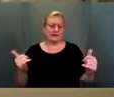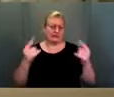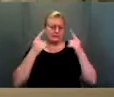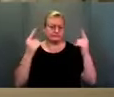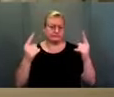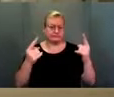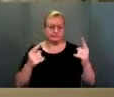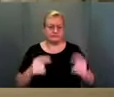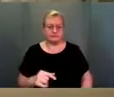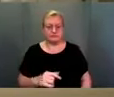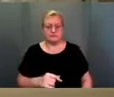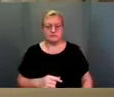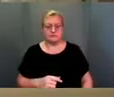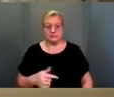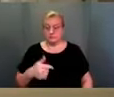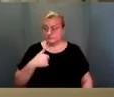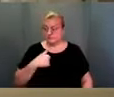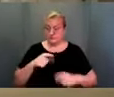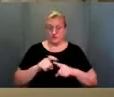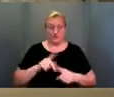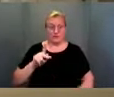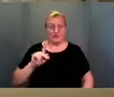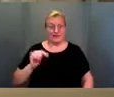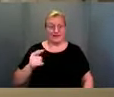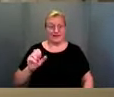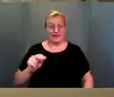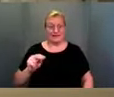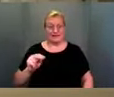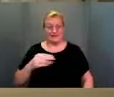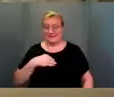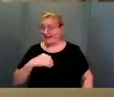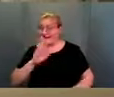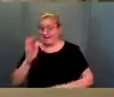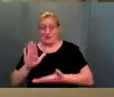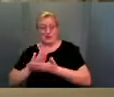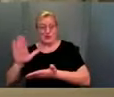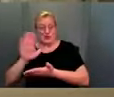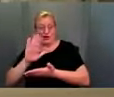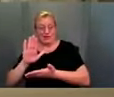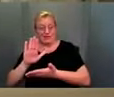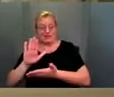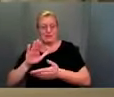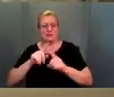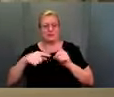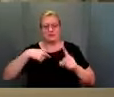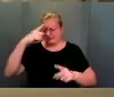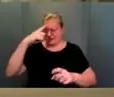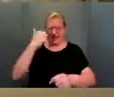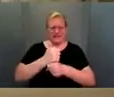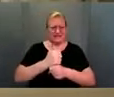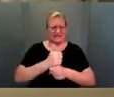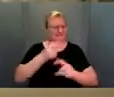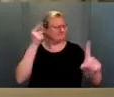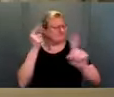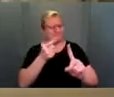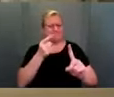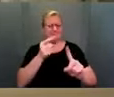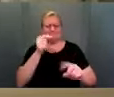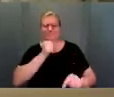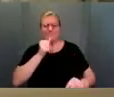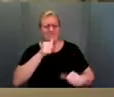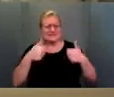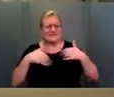for an inner city kid from Kingston who didn't use his GI Bill. But I had the mindset to go hard. I always say, I